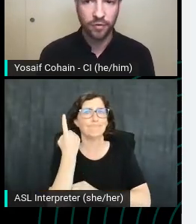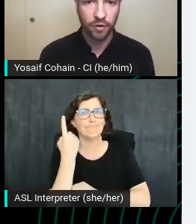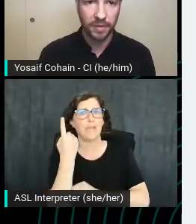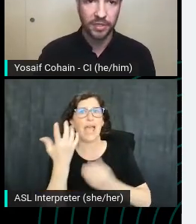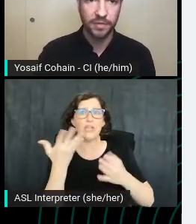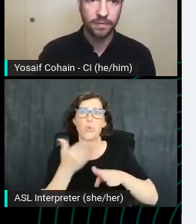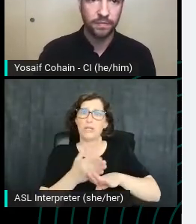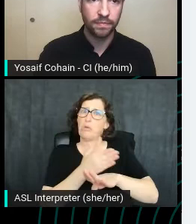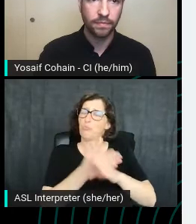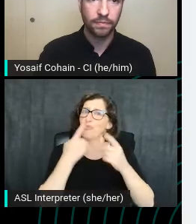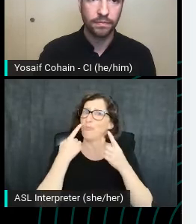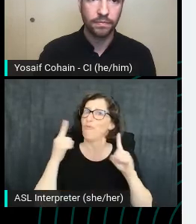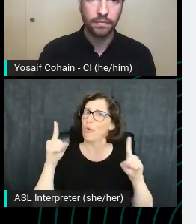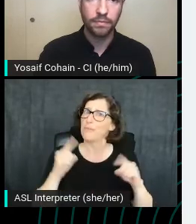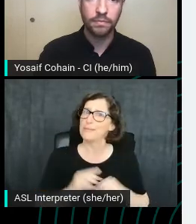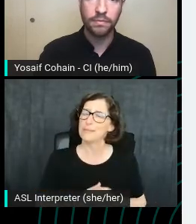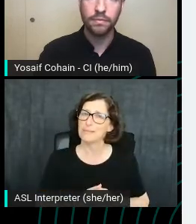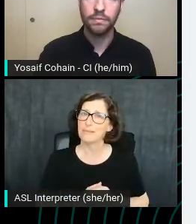their performance.